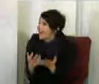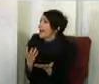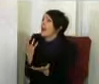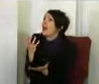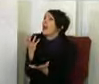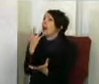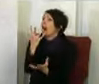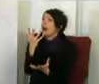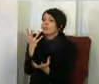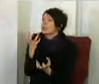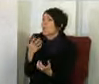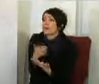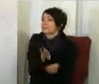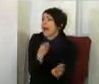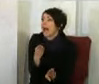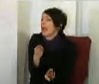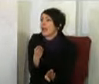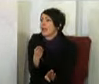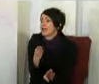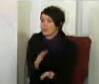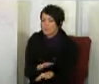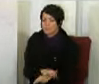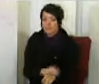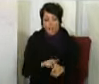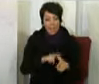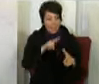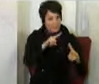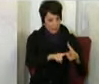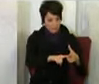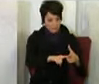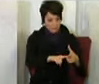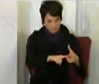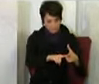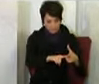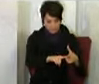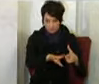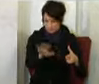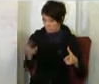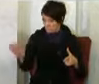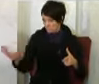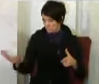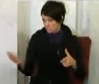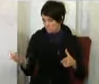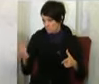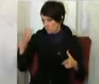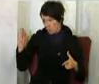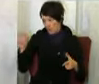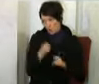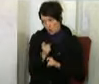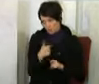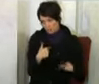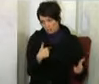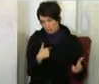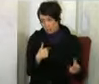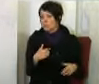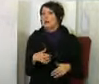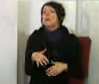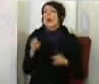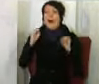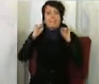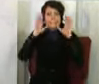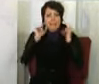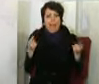to die. Then, and this is so no joke, an amazing